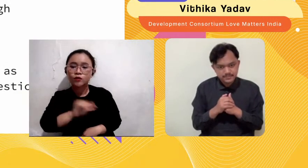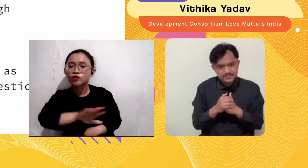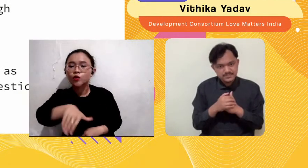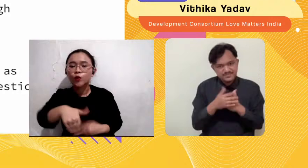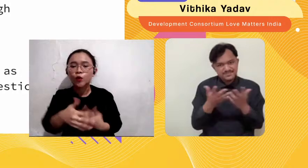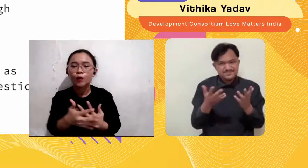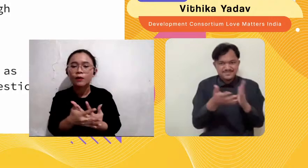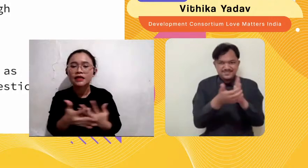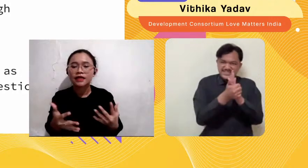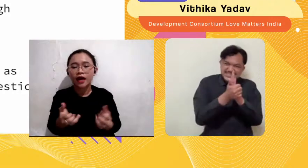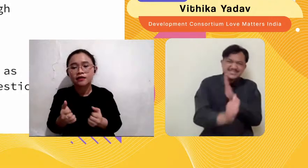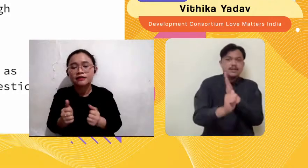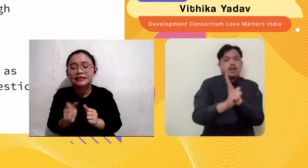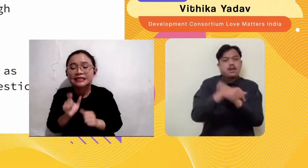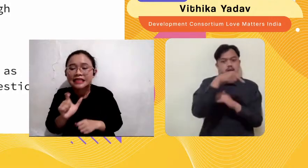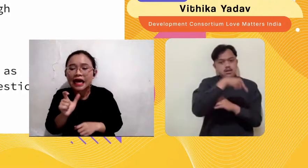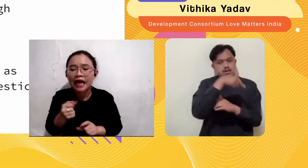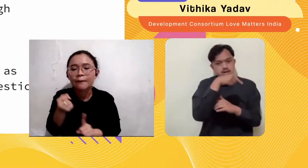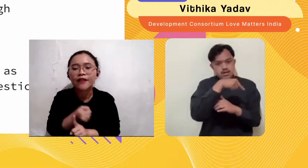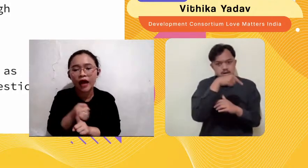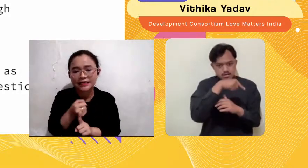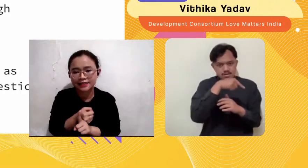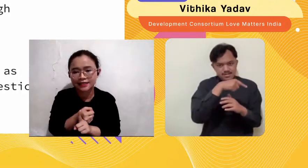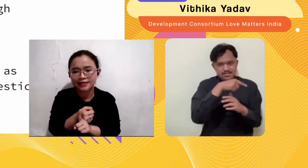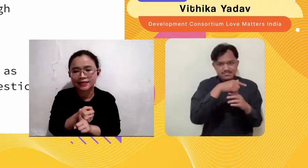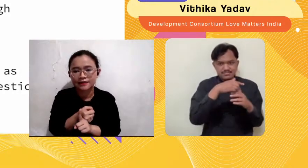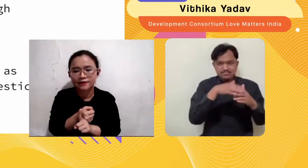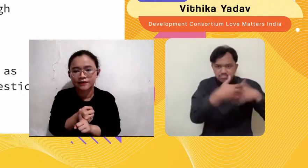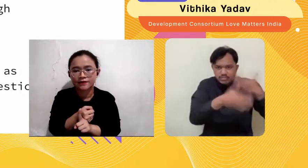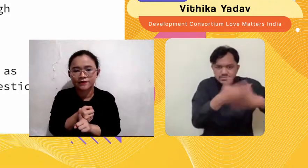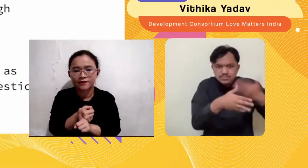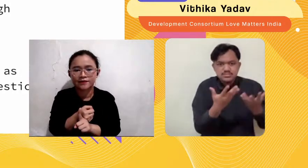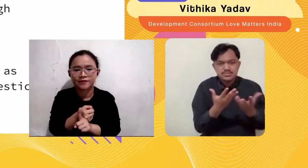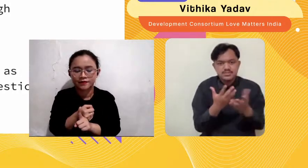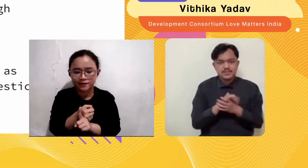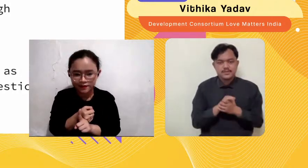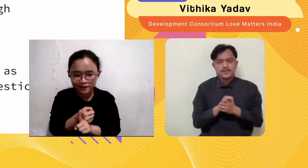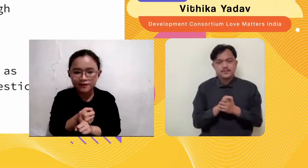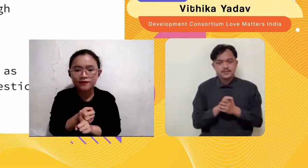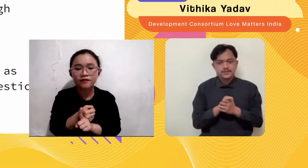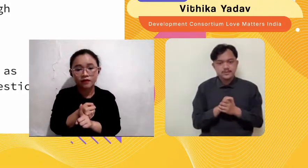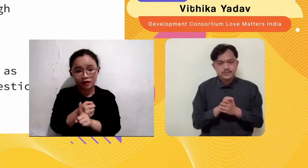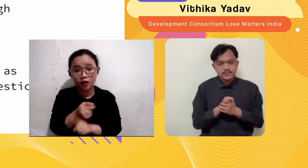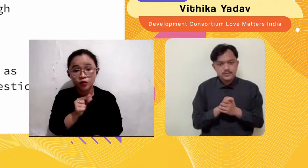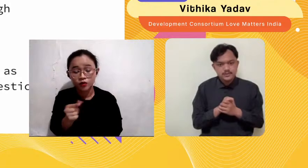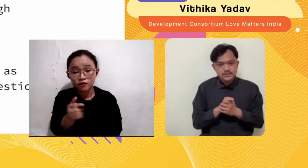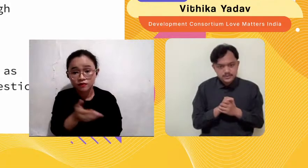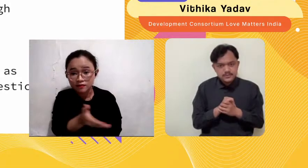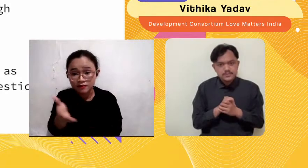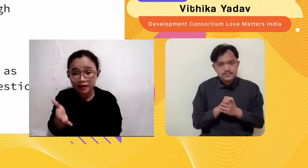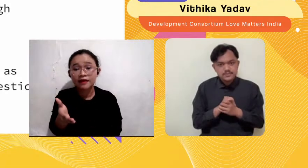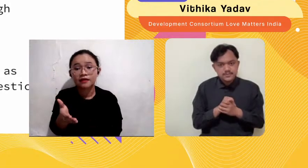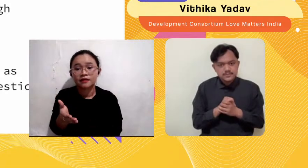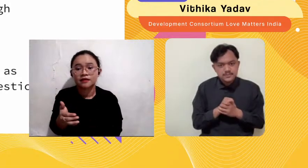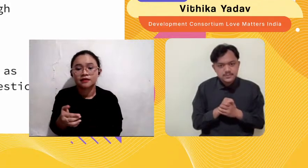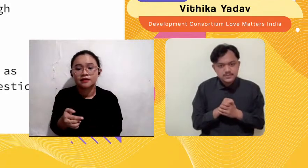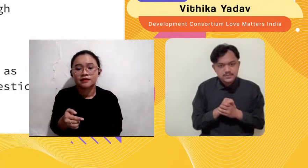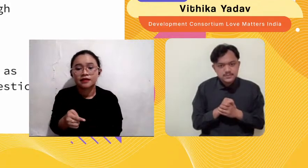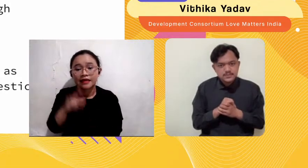And of course, giving the power to young people is extremely important, and to be able to